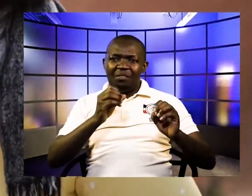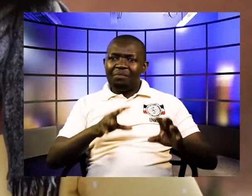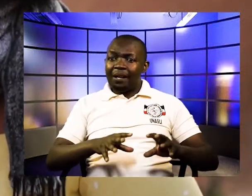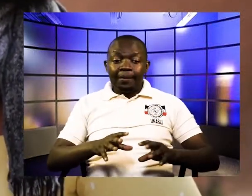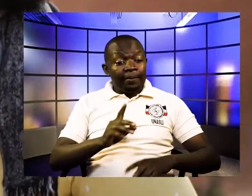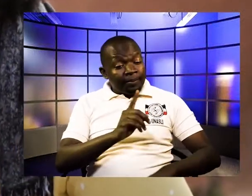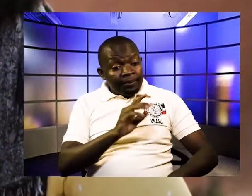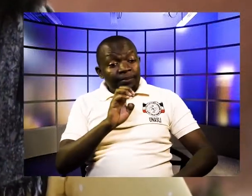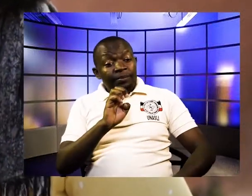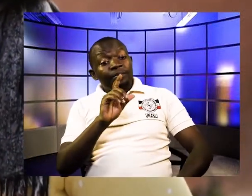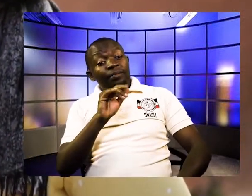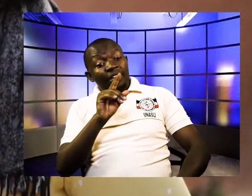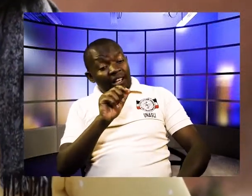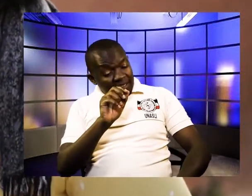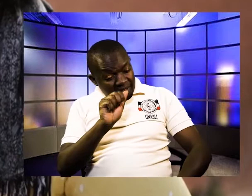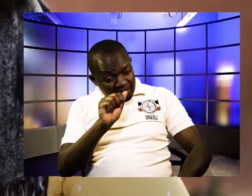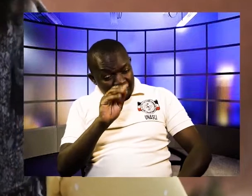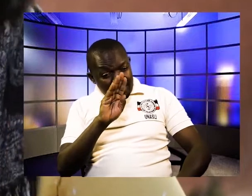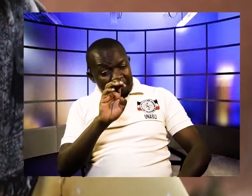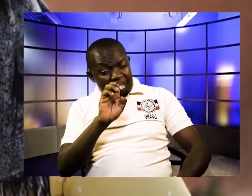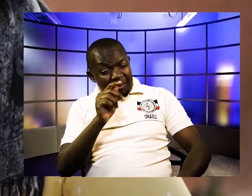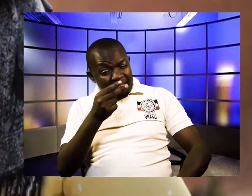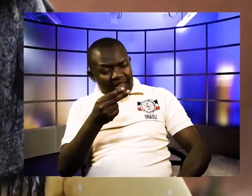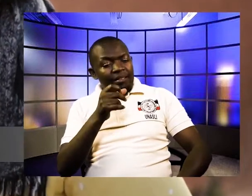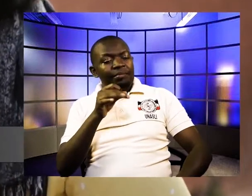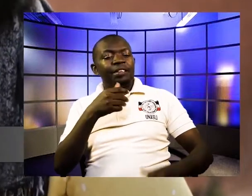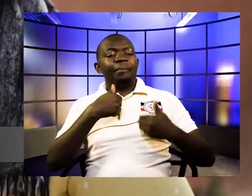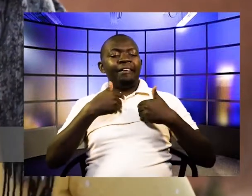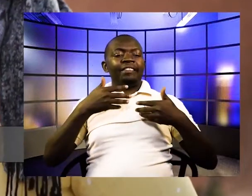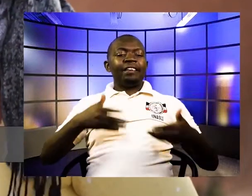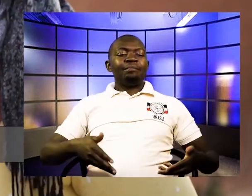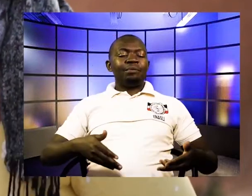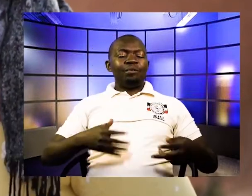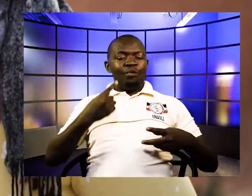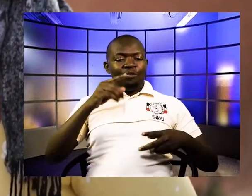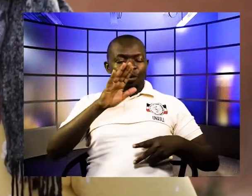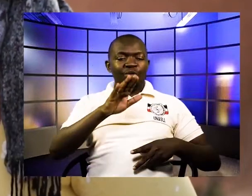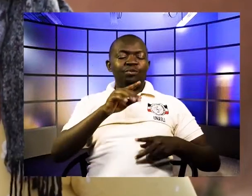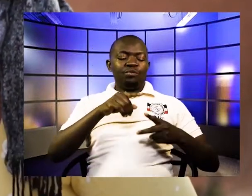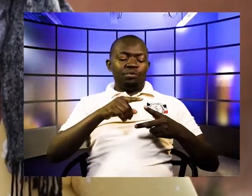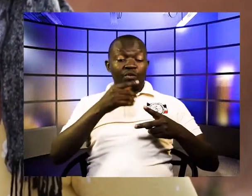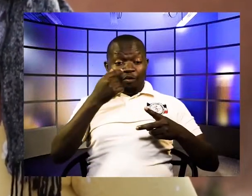Elizabeth, me I'm here in case she's being abusive to you and your son. Tewera alikirira.